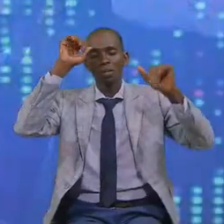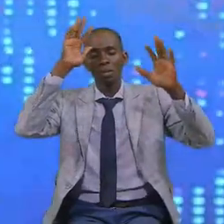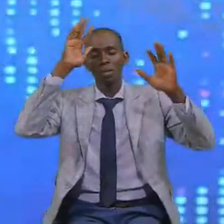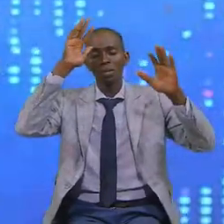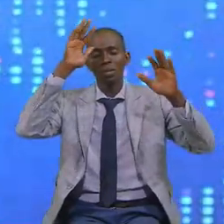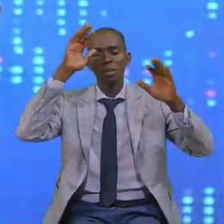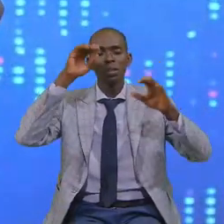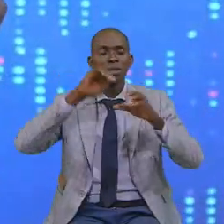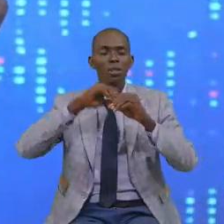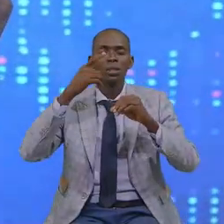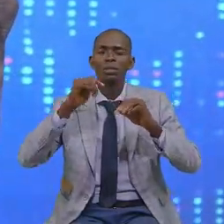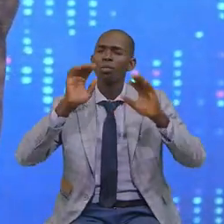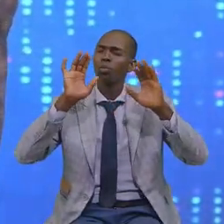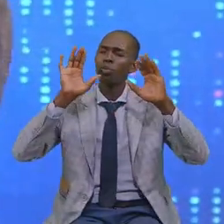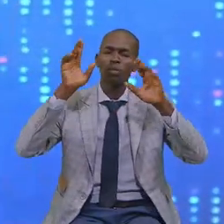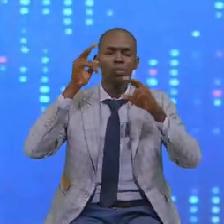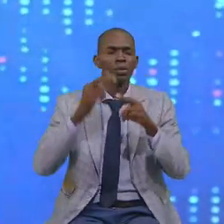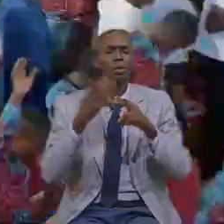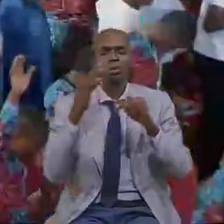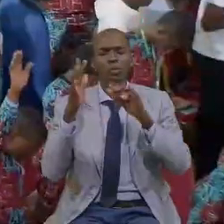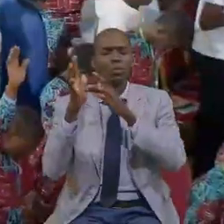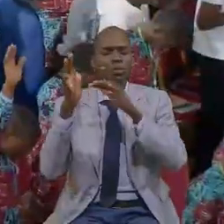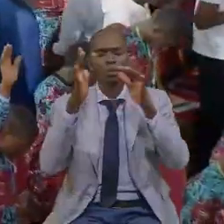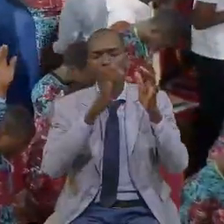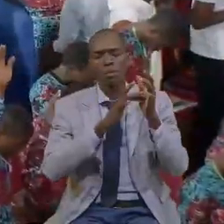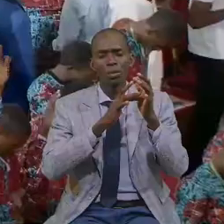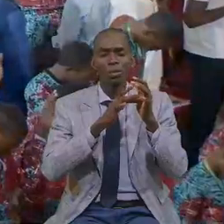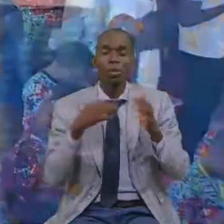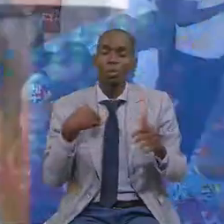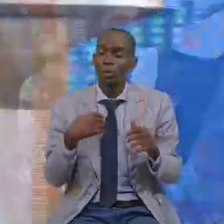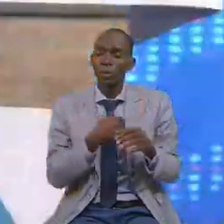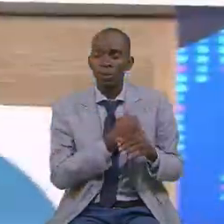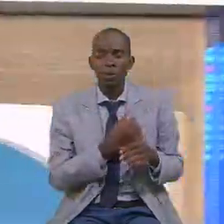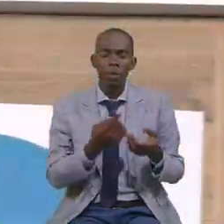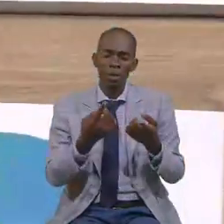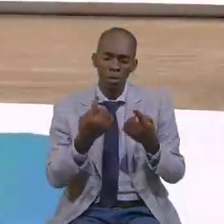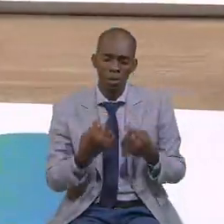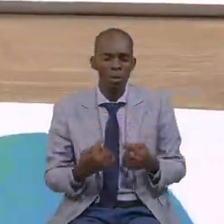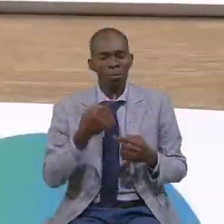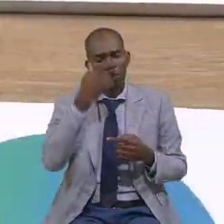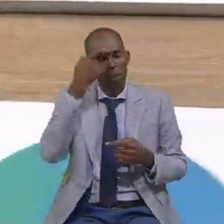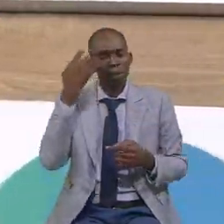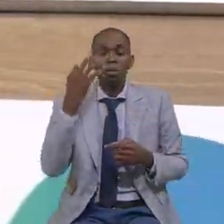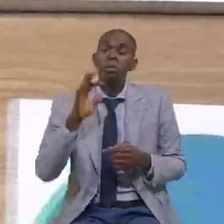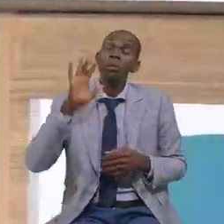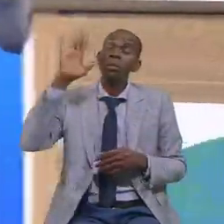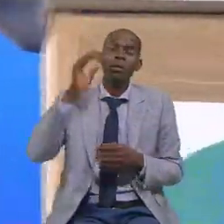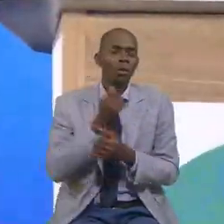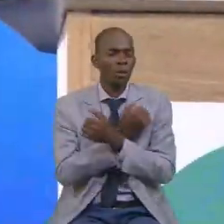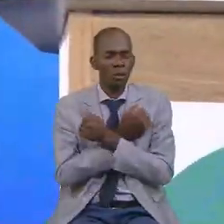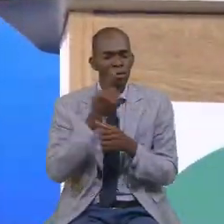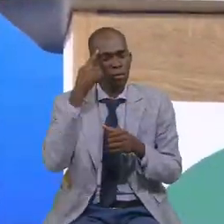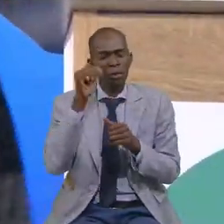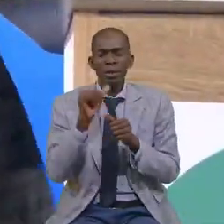wonderful name of Jesus, we come because of your love for